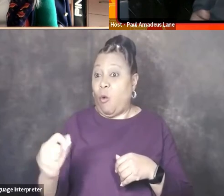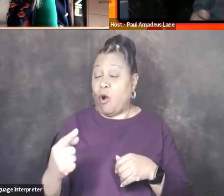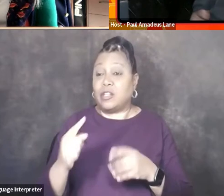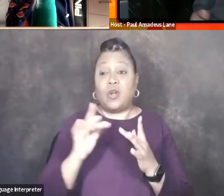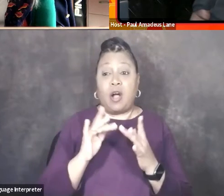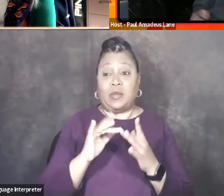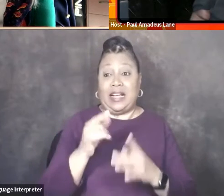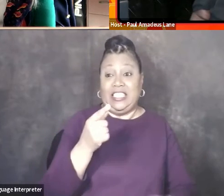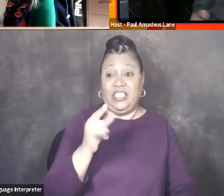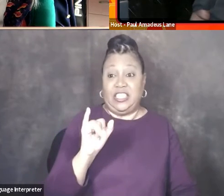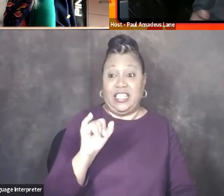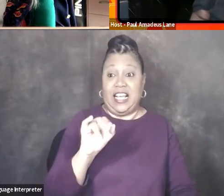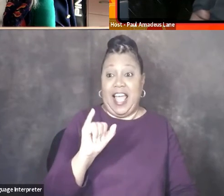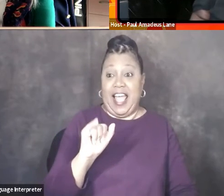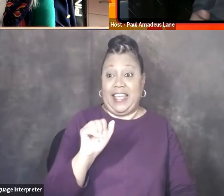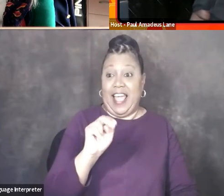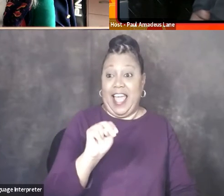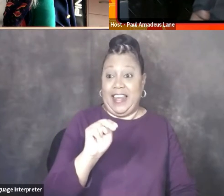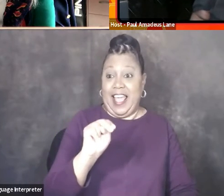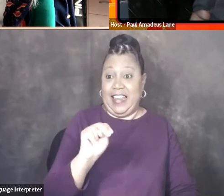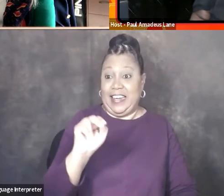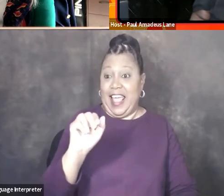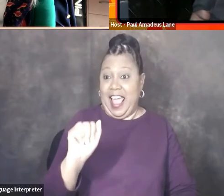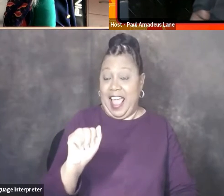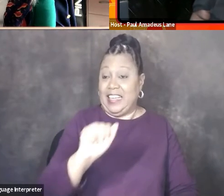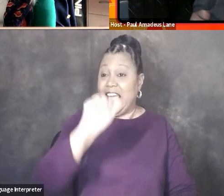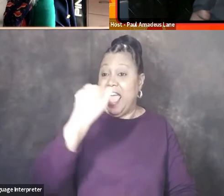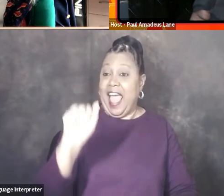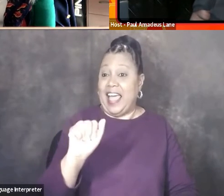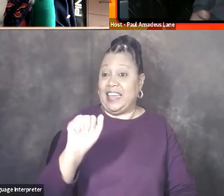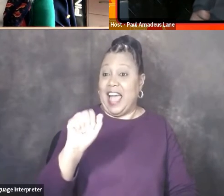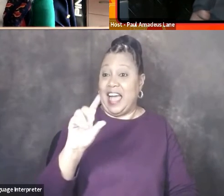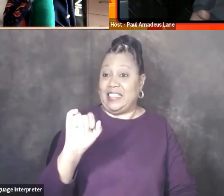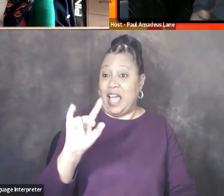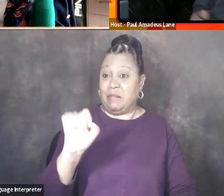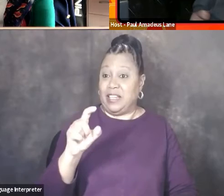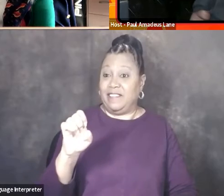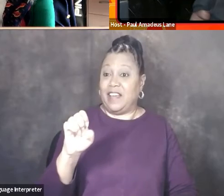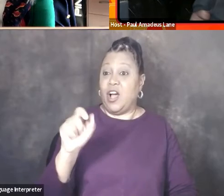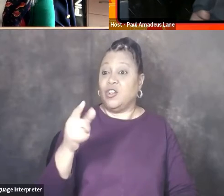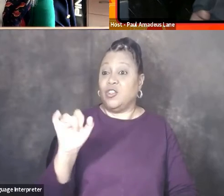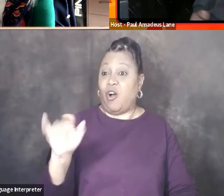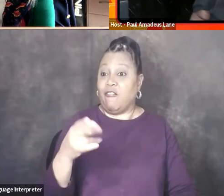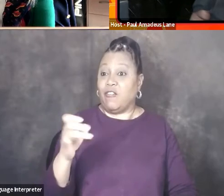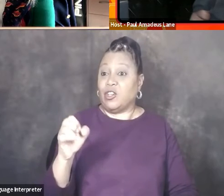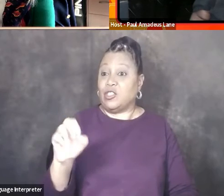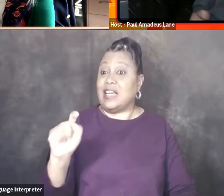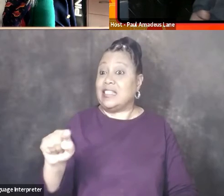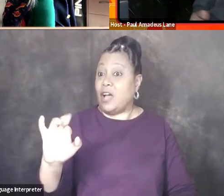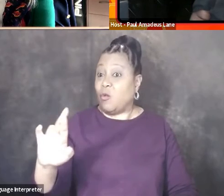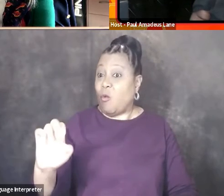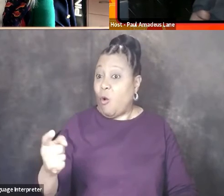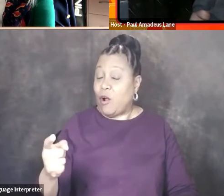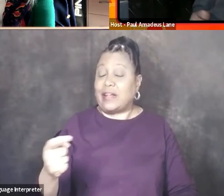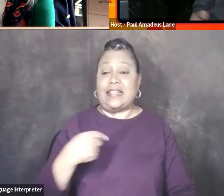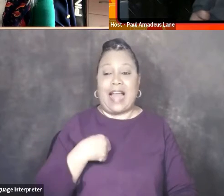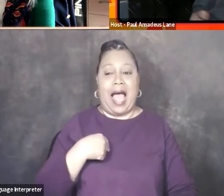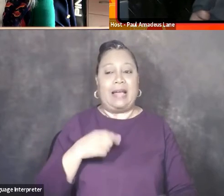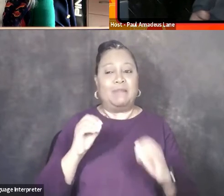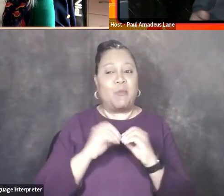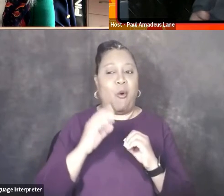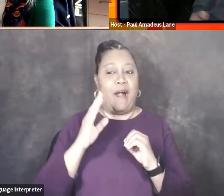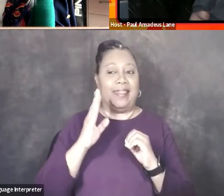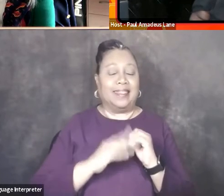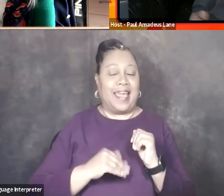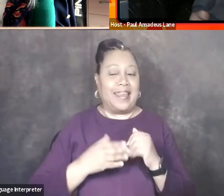at Gianna, Gianna, at adaptivegolfers.org. And I am more